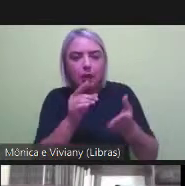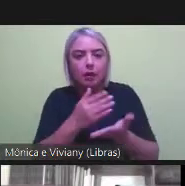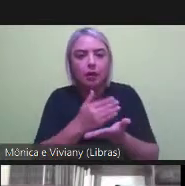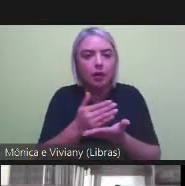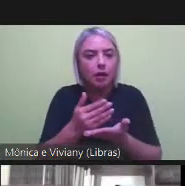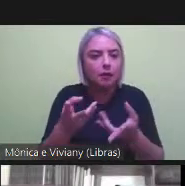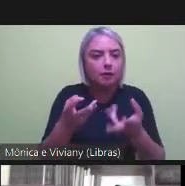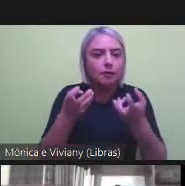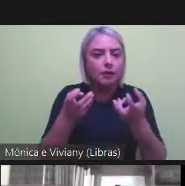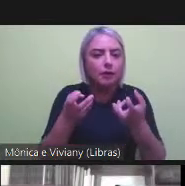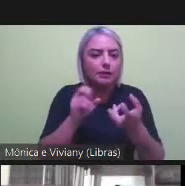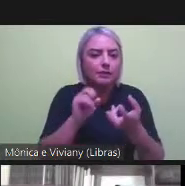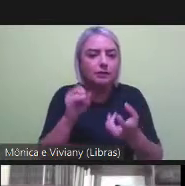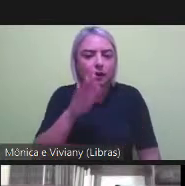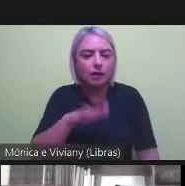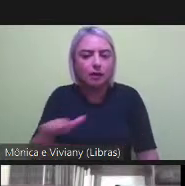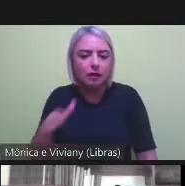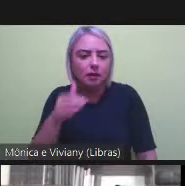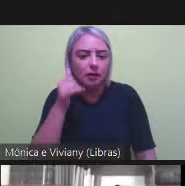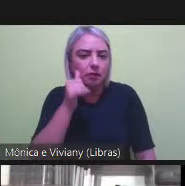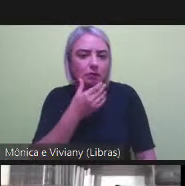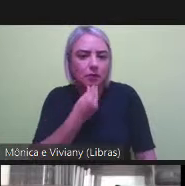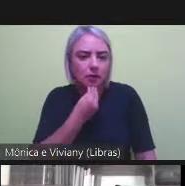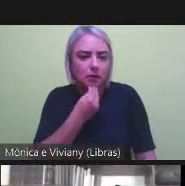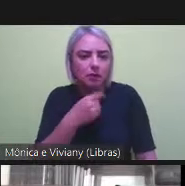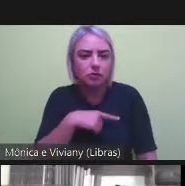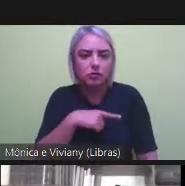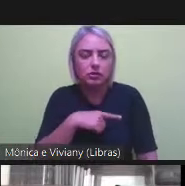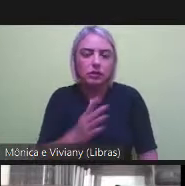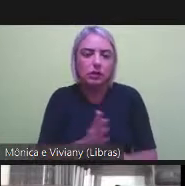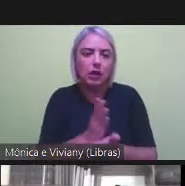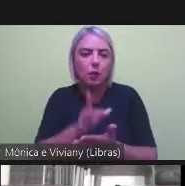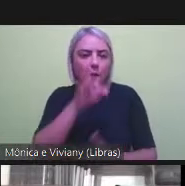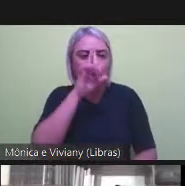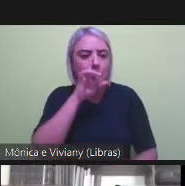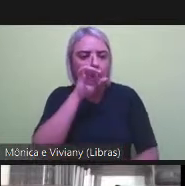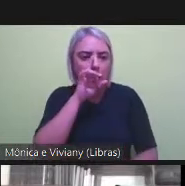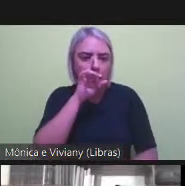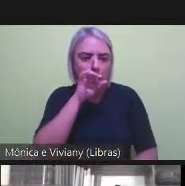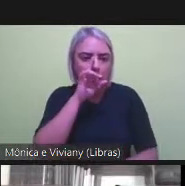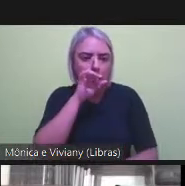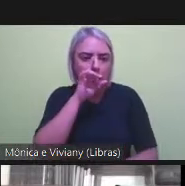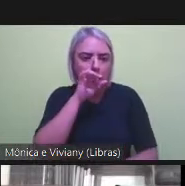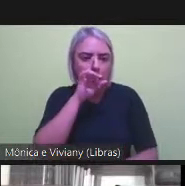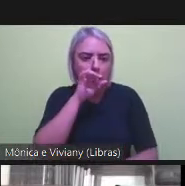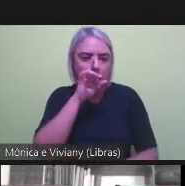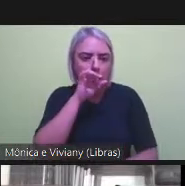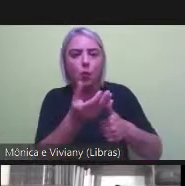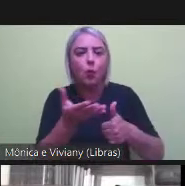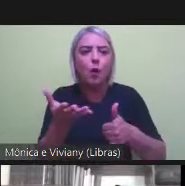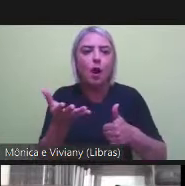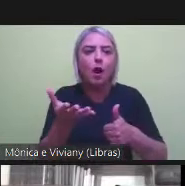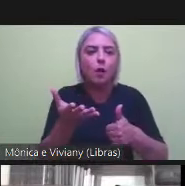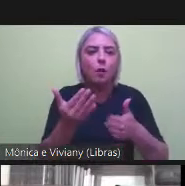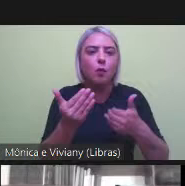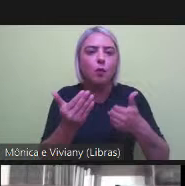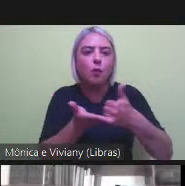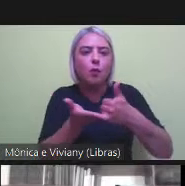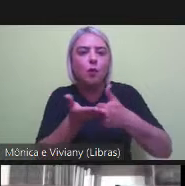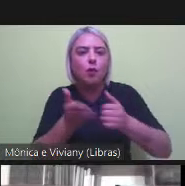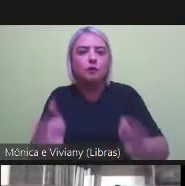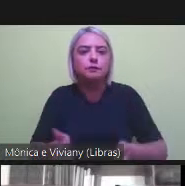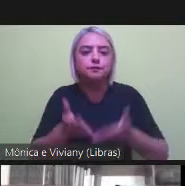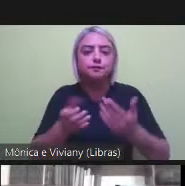that a child had some of these risk factors, and they analyzed what was the degree